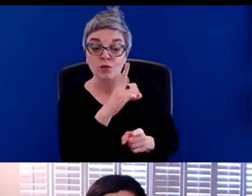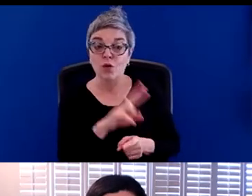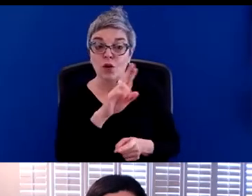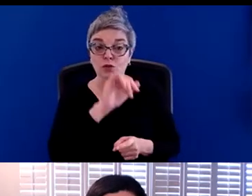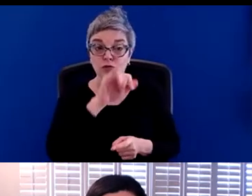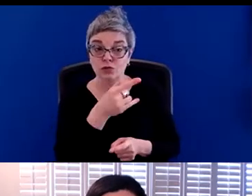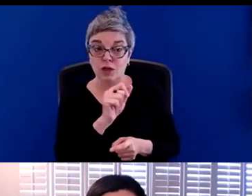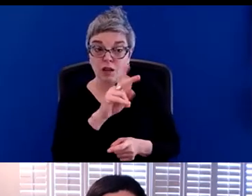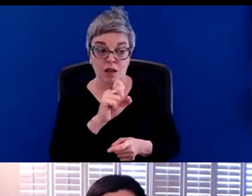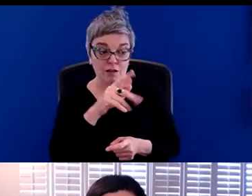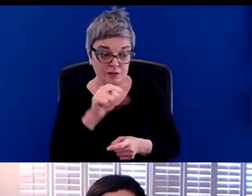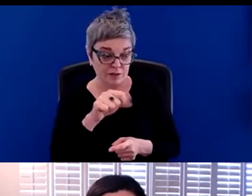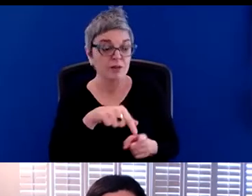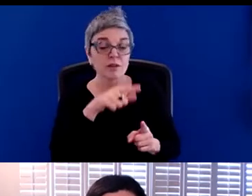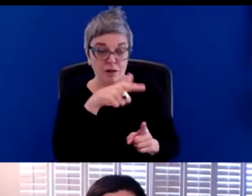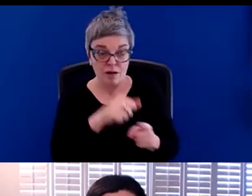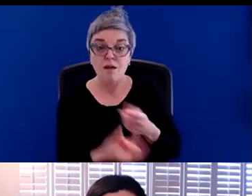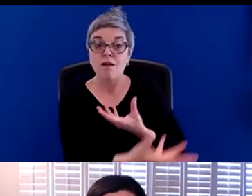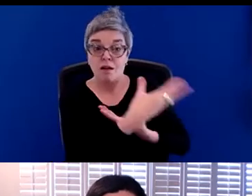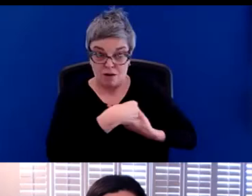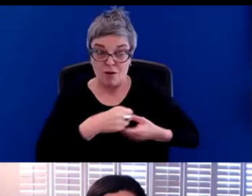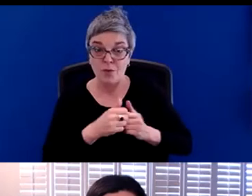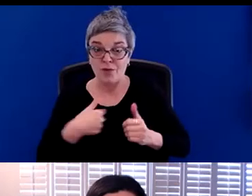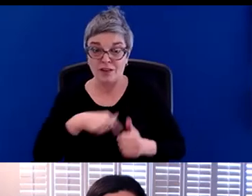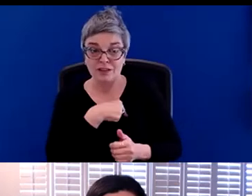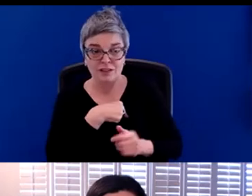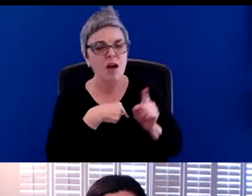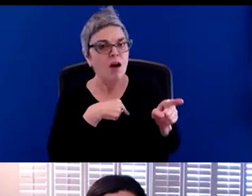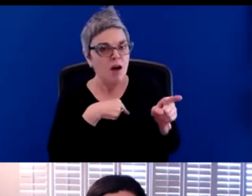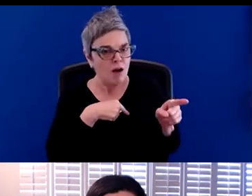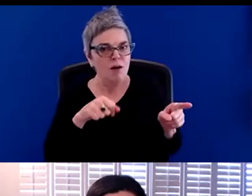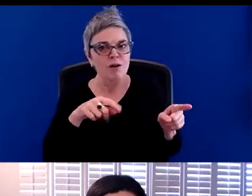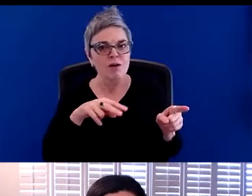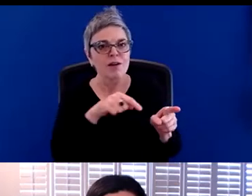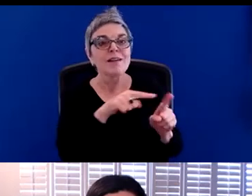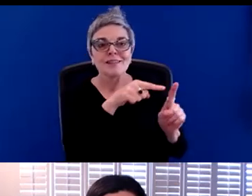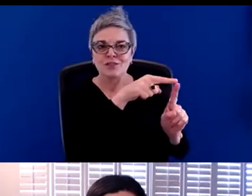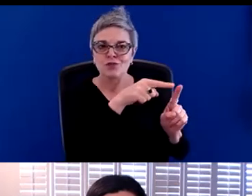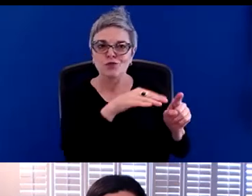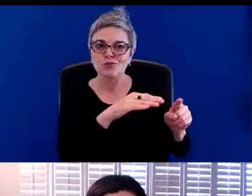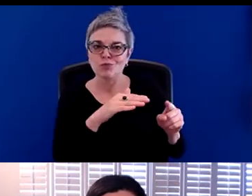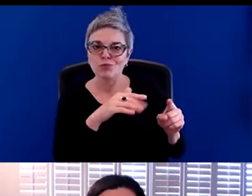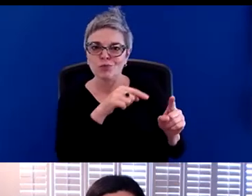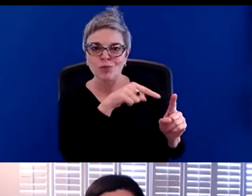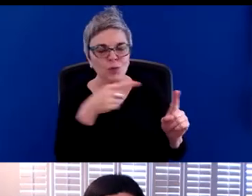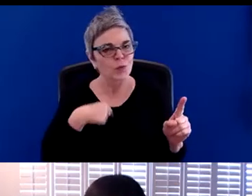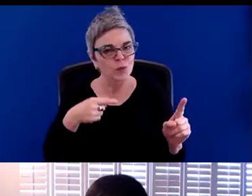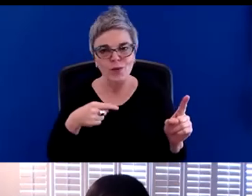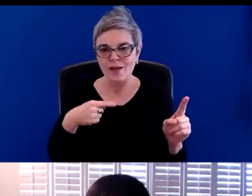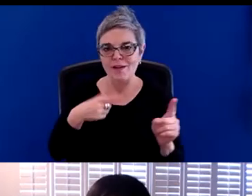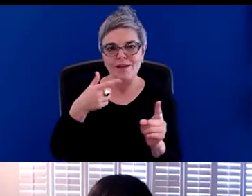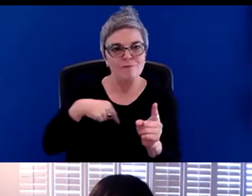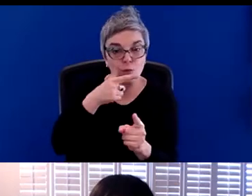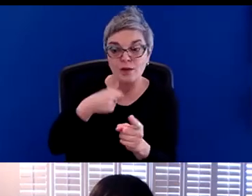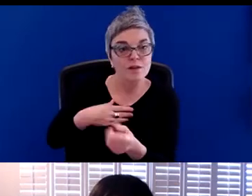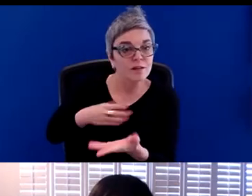disruption in not just who gets cited, but who gets seen as an author, who gets seen as an expert, who gets seen as a producer of knowledge.